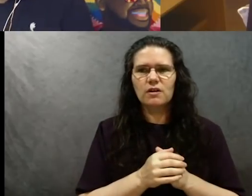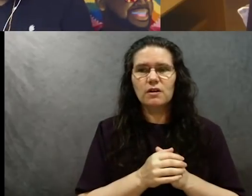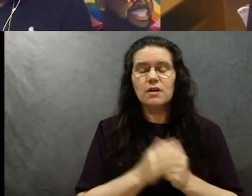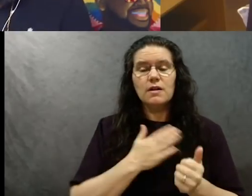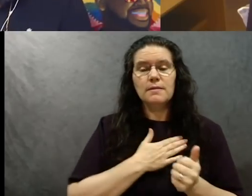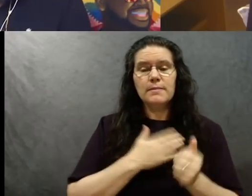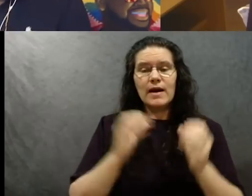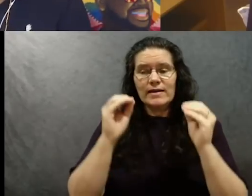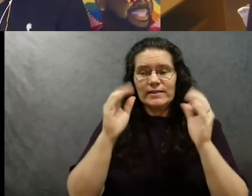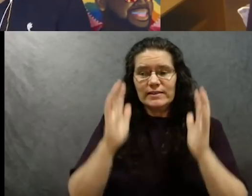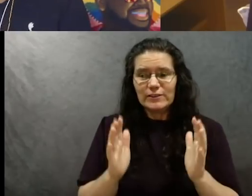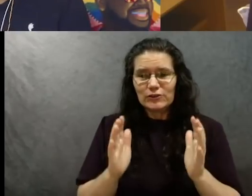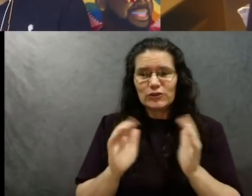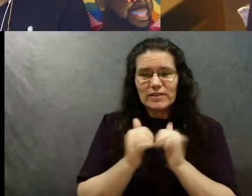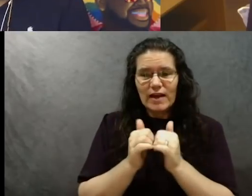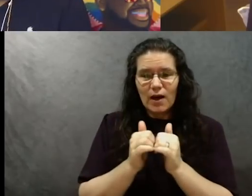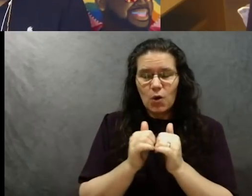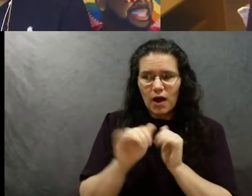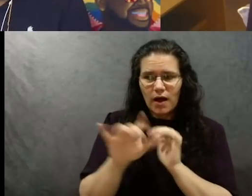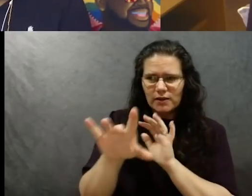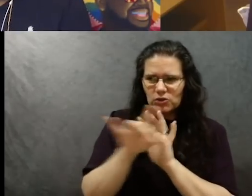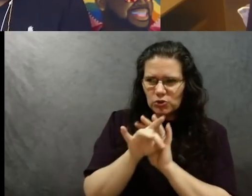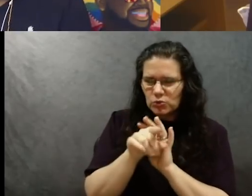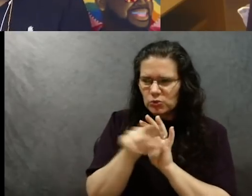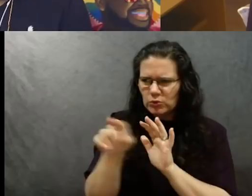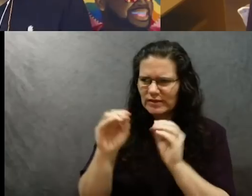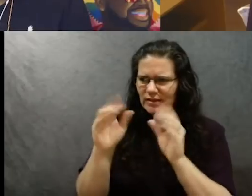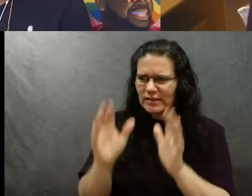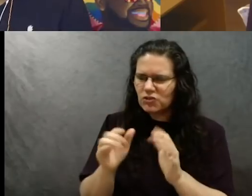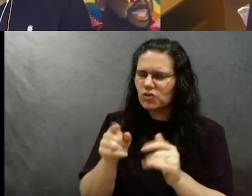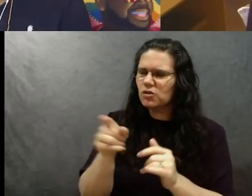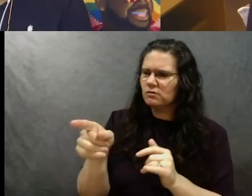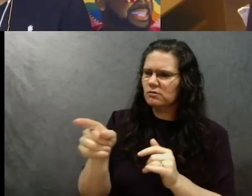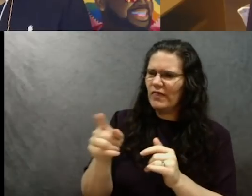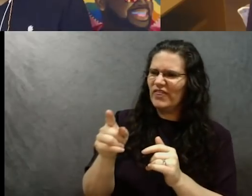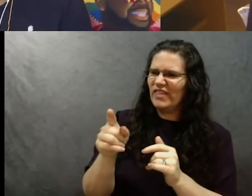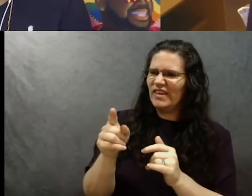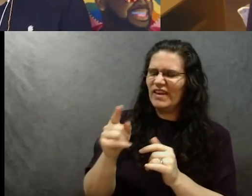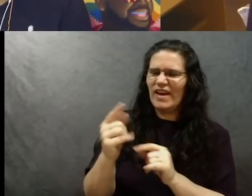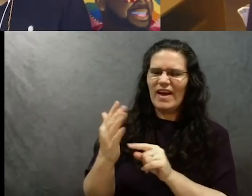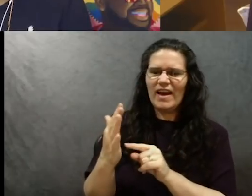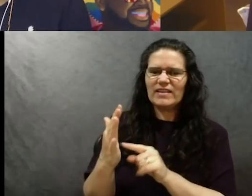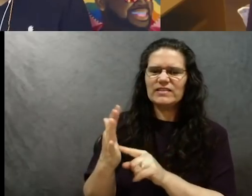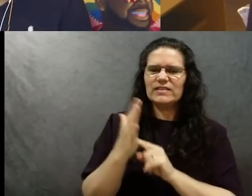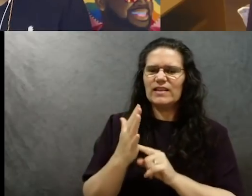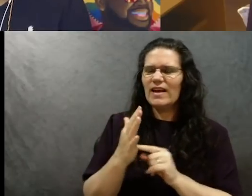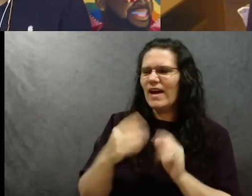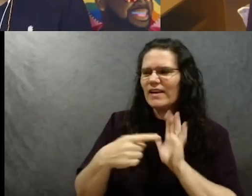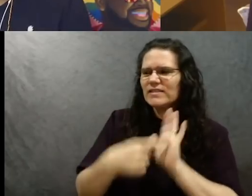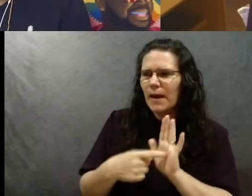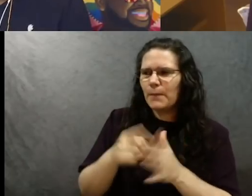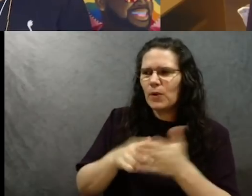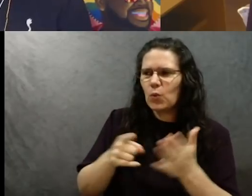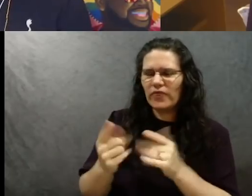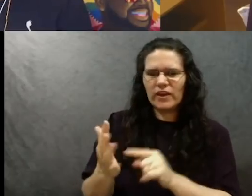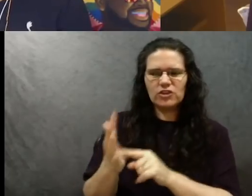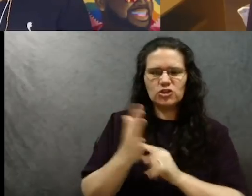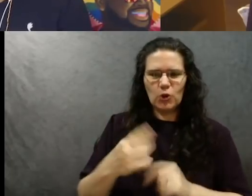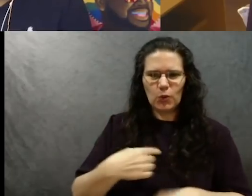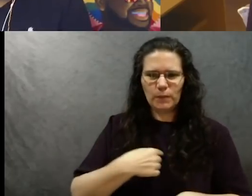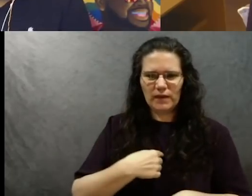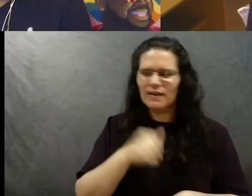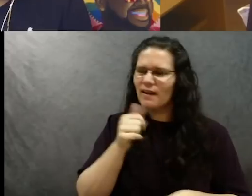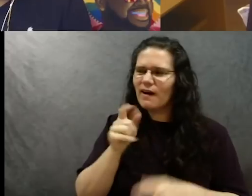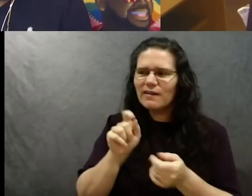teachers by the example that they embody, not by necessarily their teachings, you know, but how do I